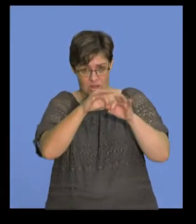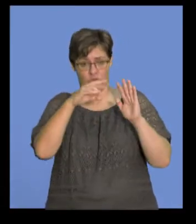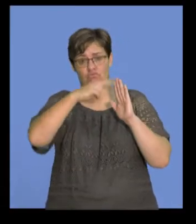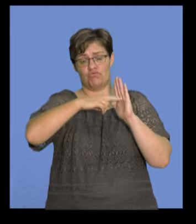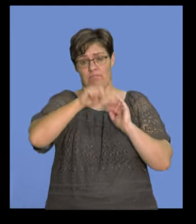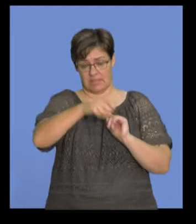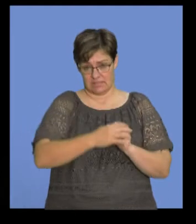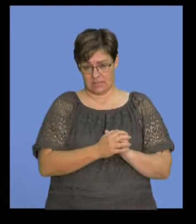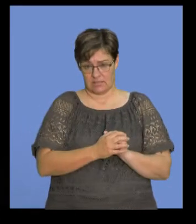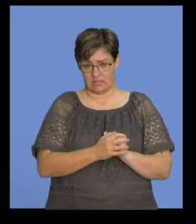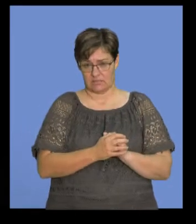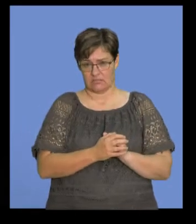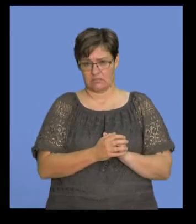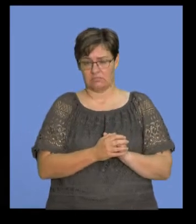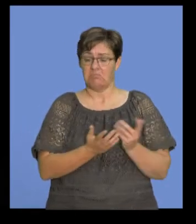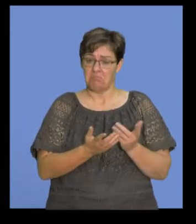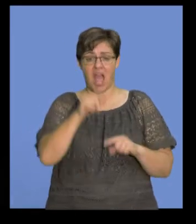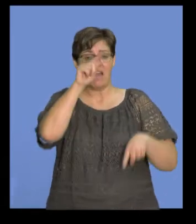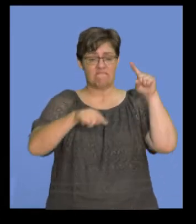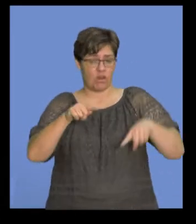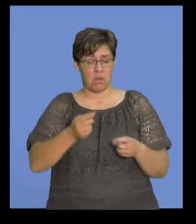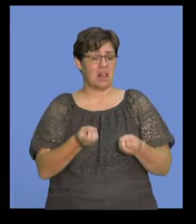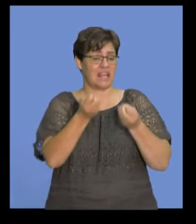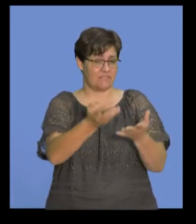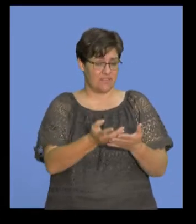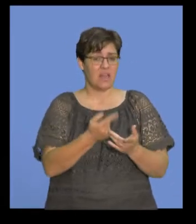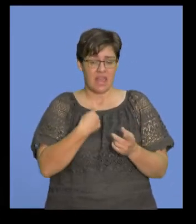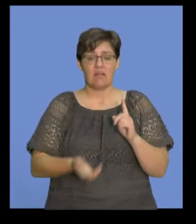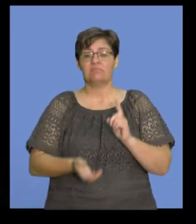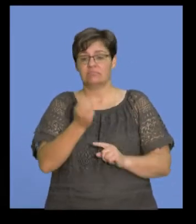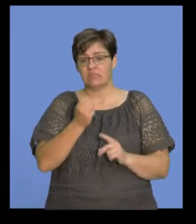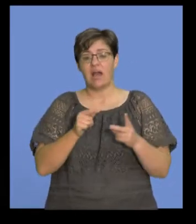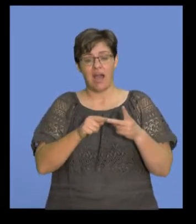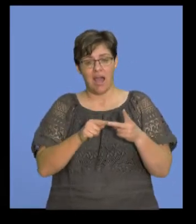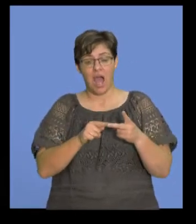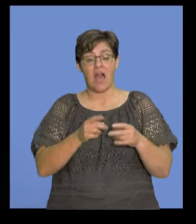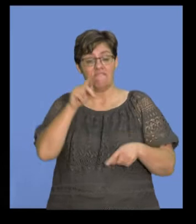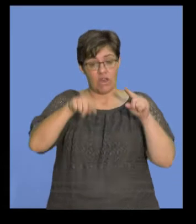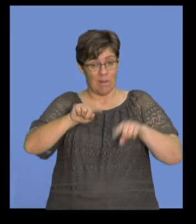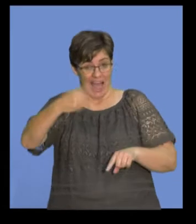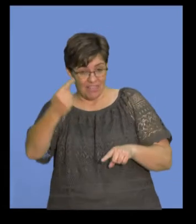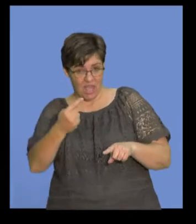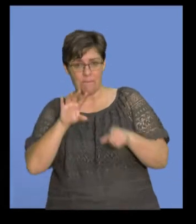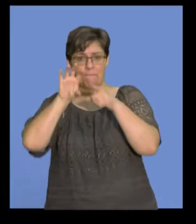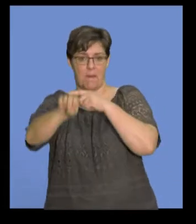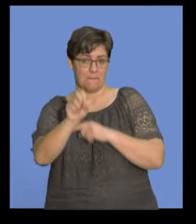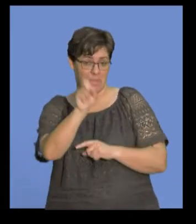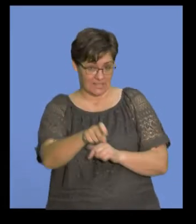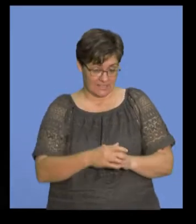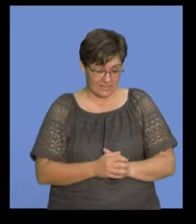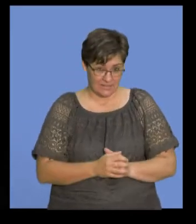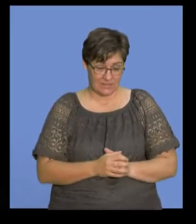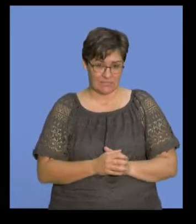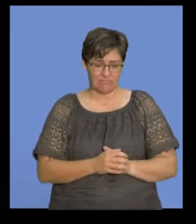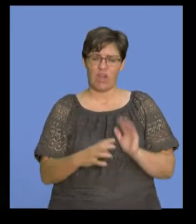be given values on one variable, and you may be asked to find the value of a corresponding variable. Let's go back to